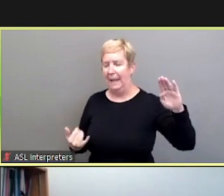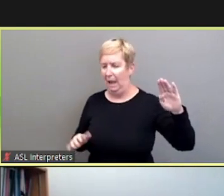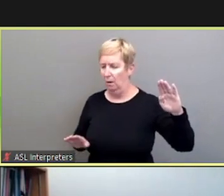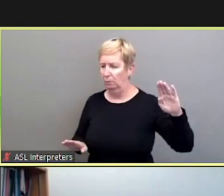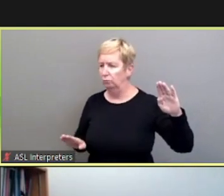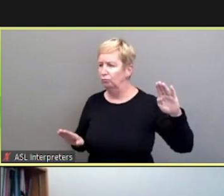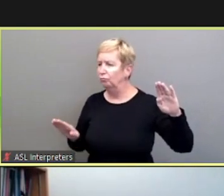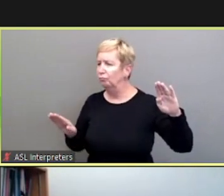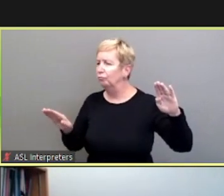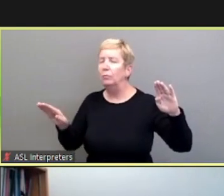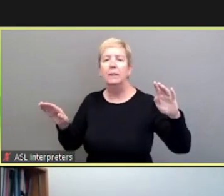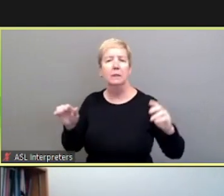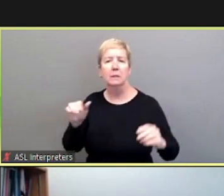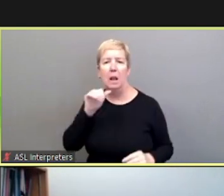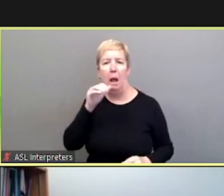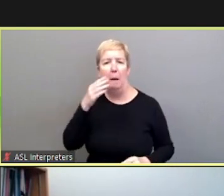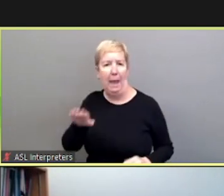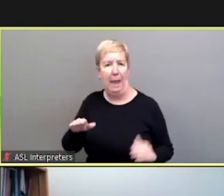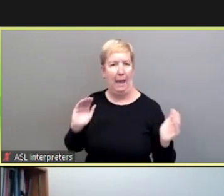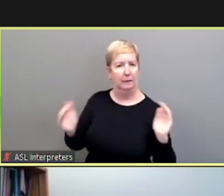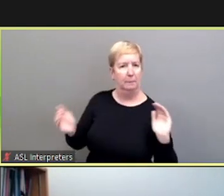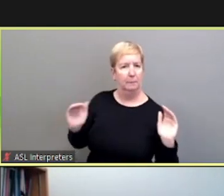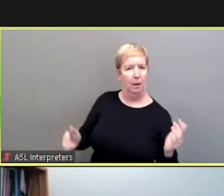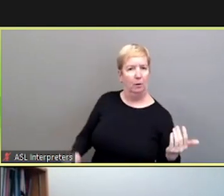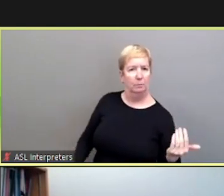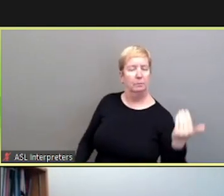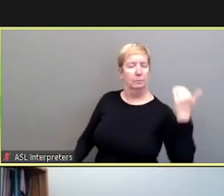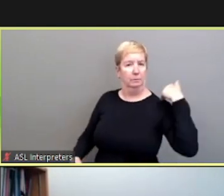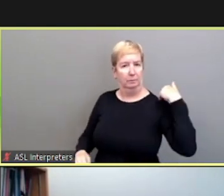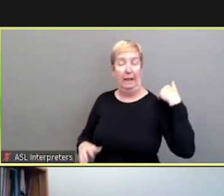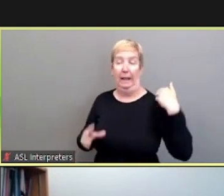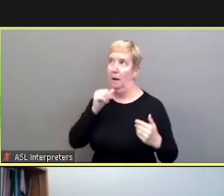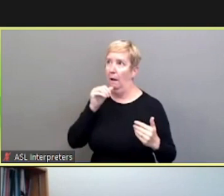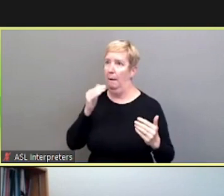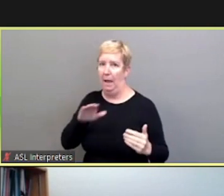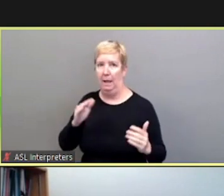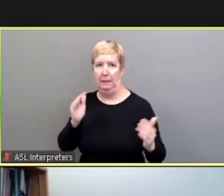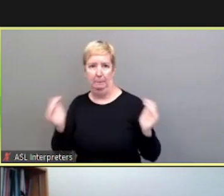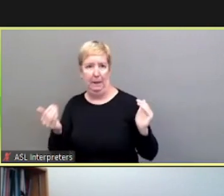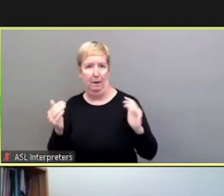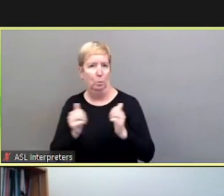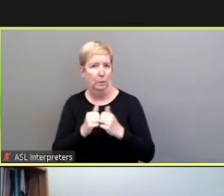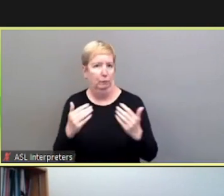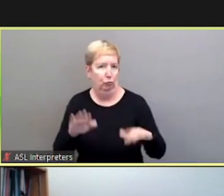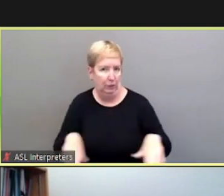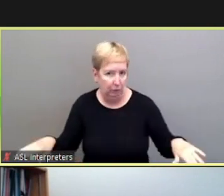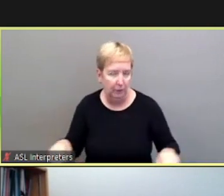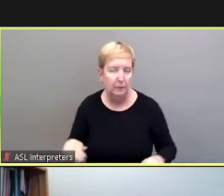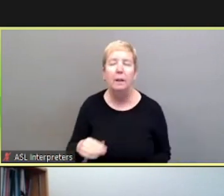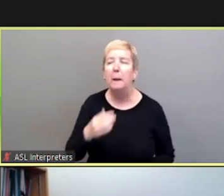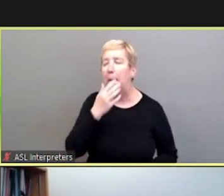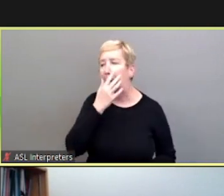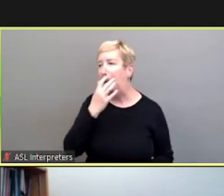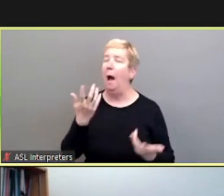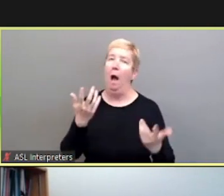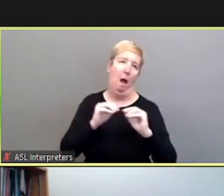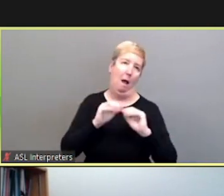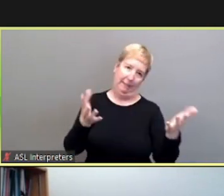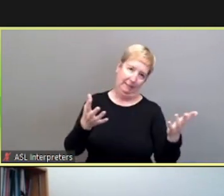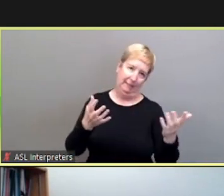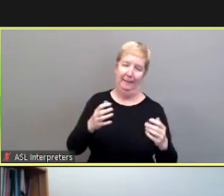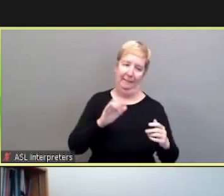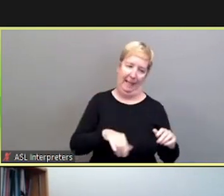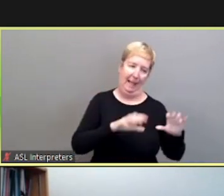not nearly as high as this school age group. And we think, obviously there's a lot of differences between